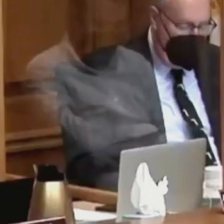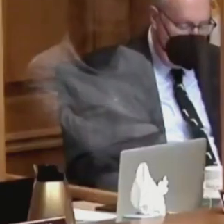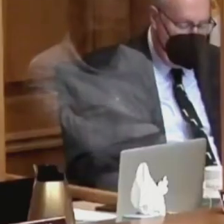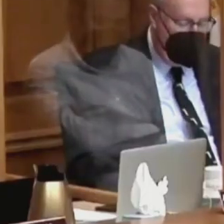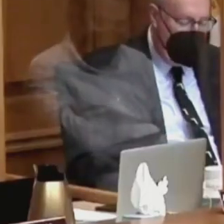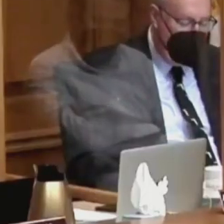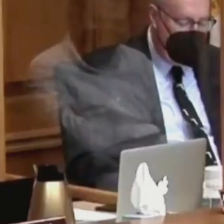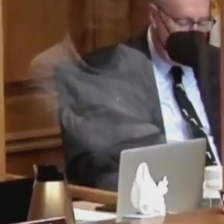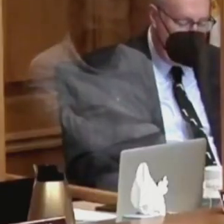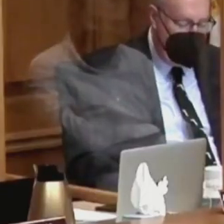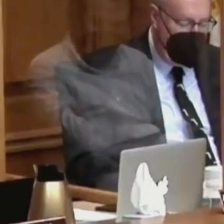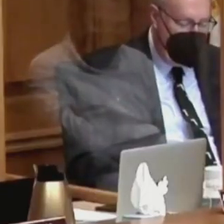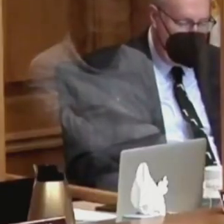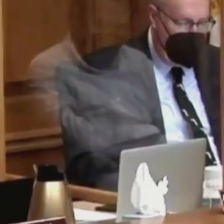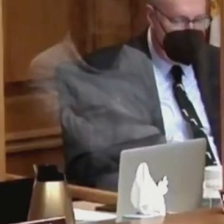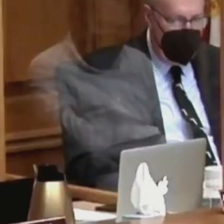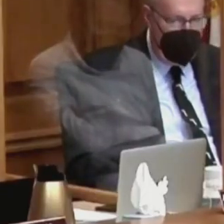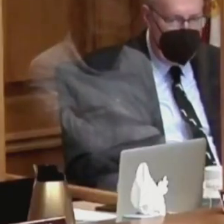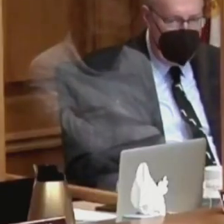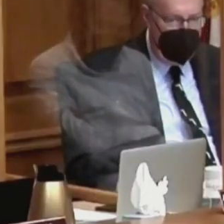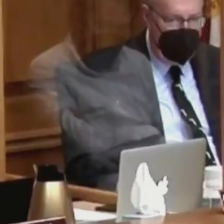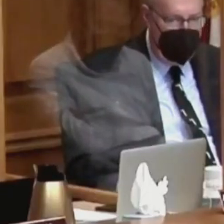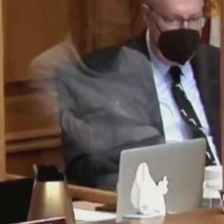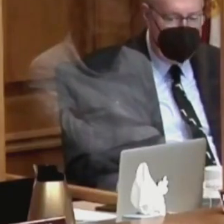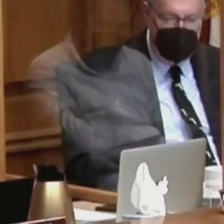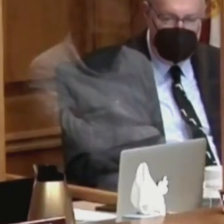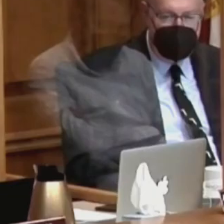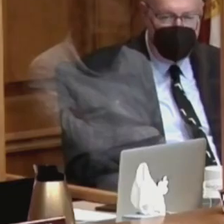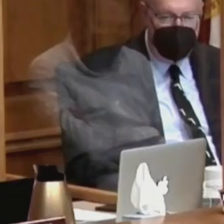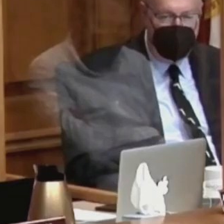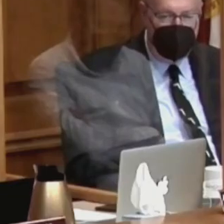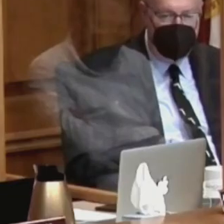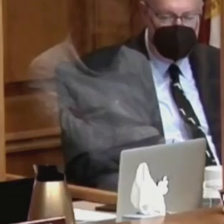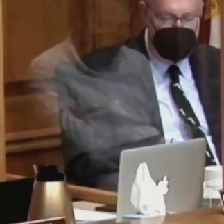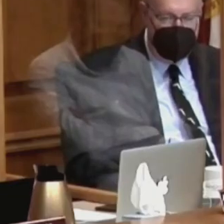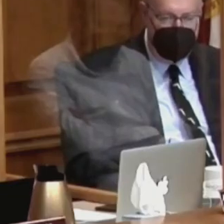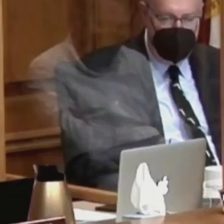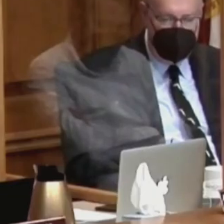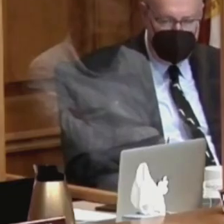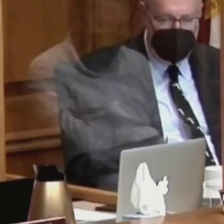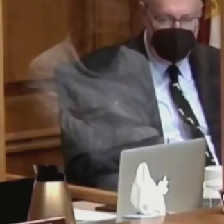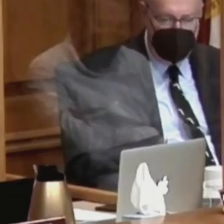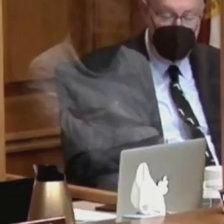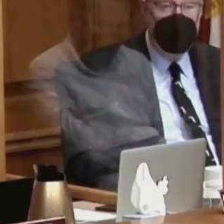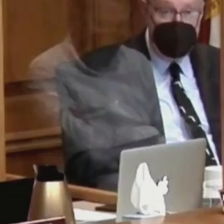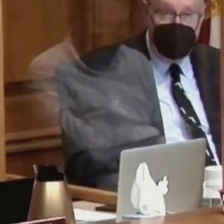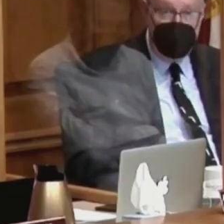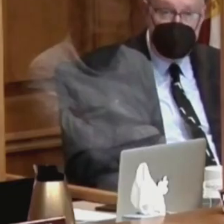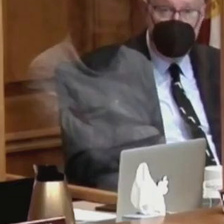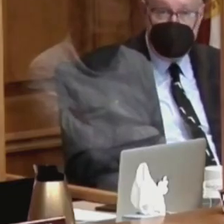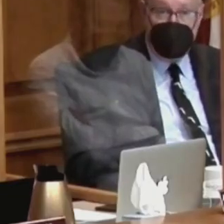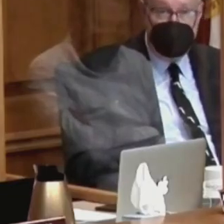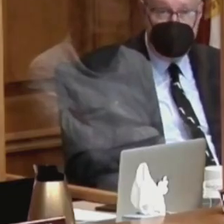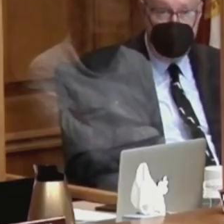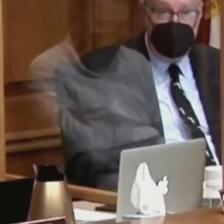I'm inclined to, I guess I'm okay with 8th Avenue South on 13th Street down to 16th Avenue. Definitely needs to go to